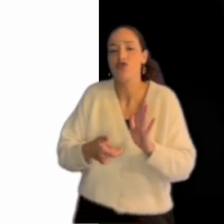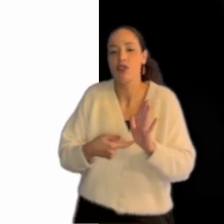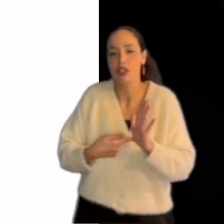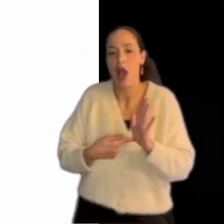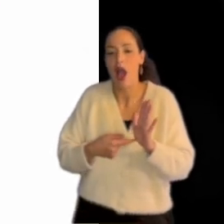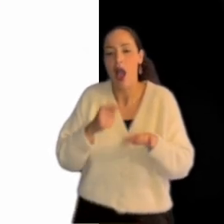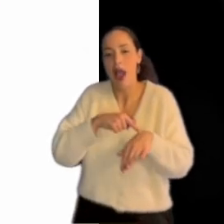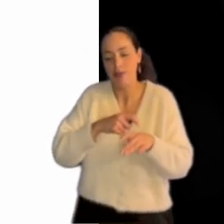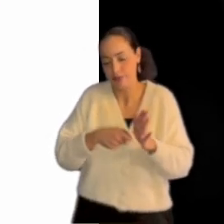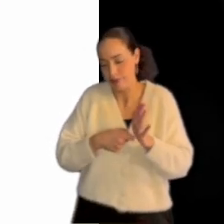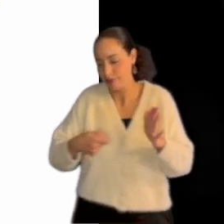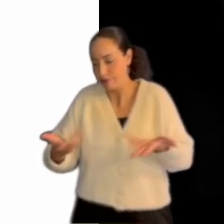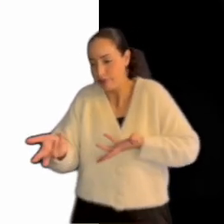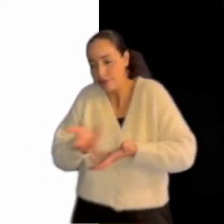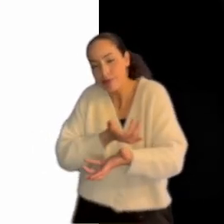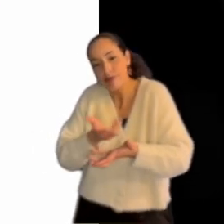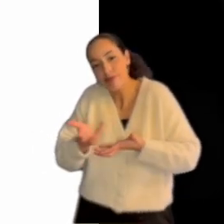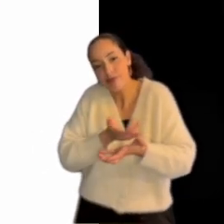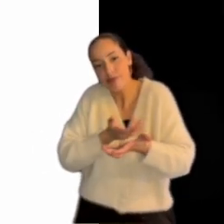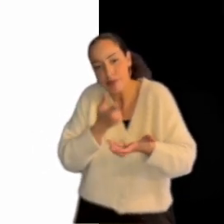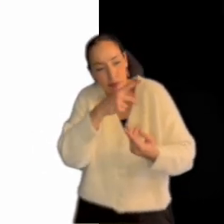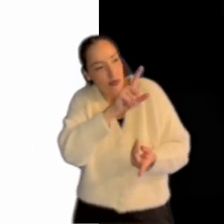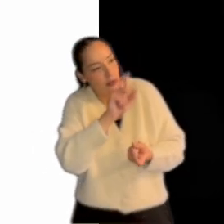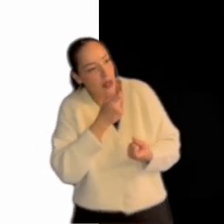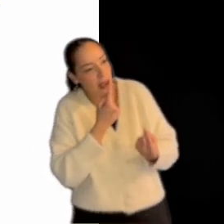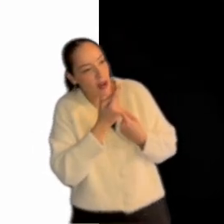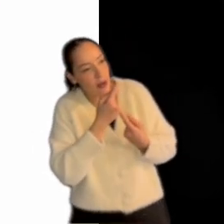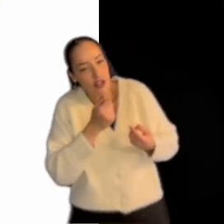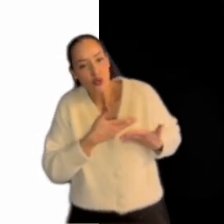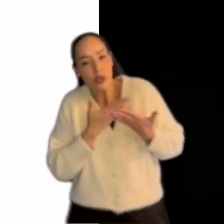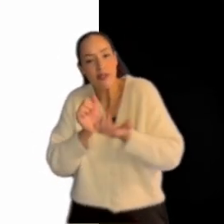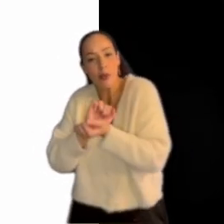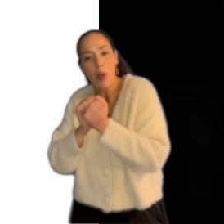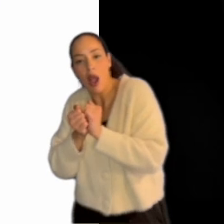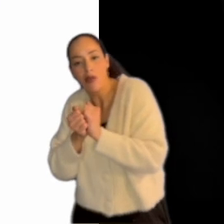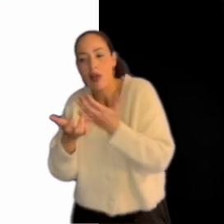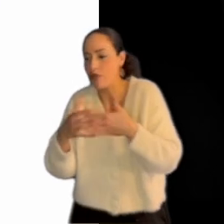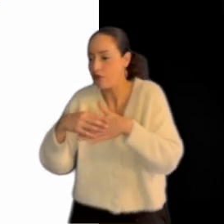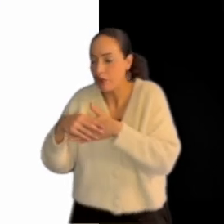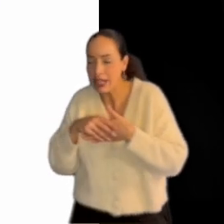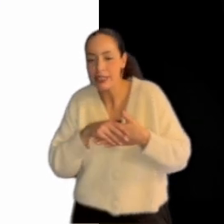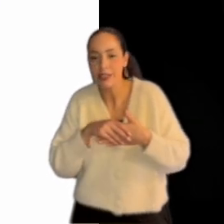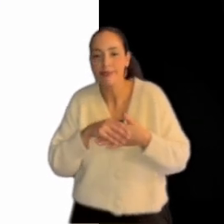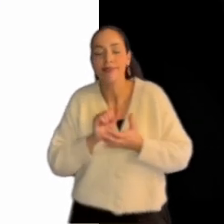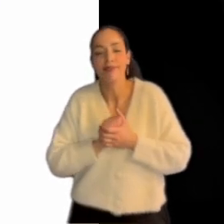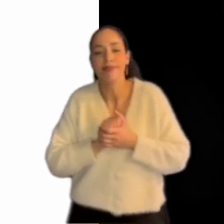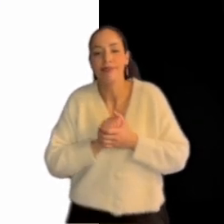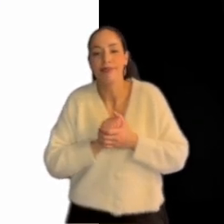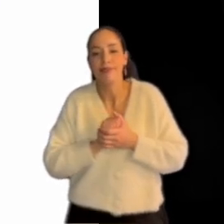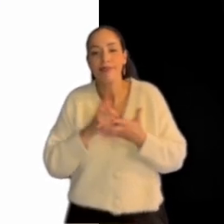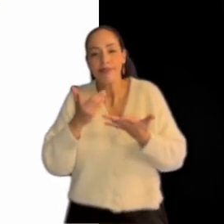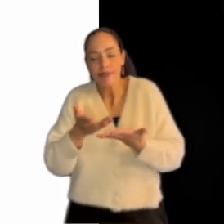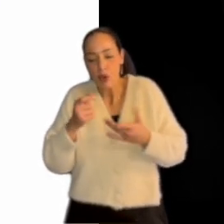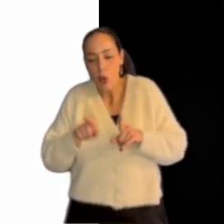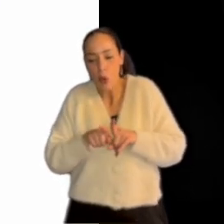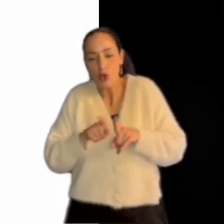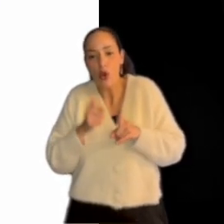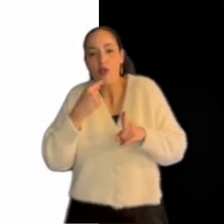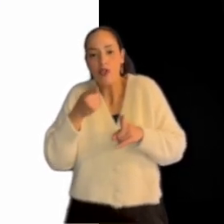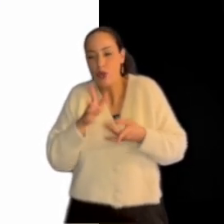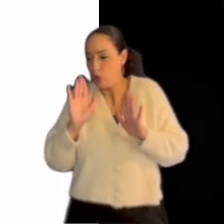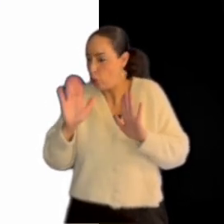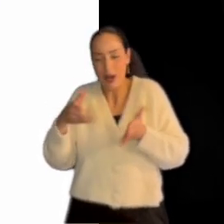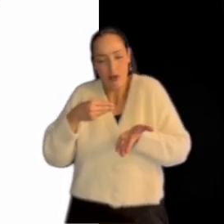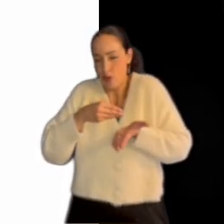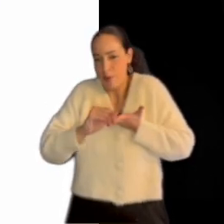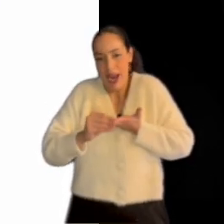them. Please note that due to the current circumstances, we are waiving our fee for scanned photographs so that you can share these with your family after